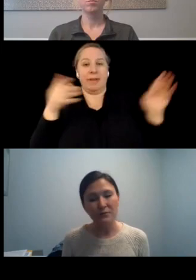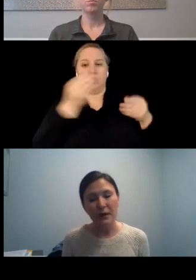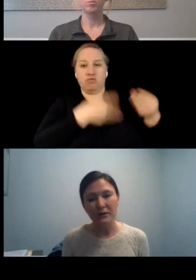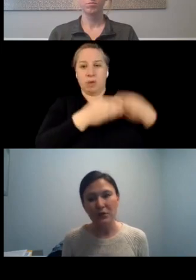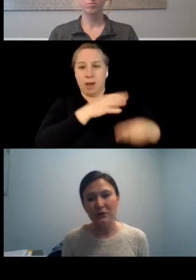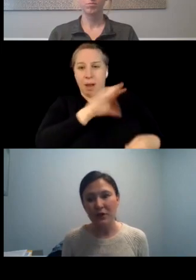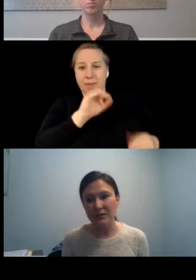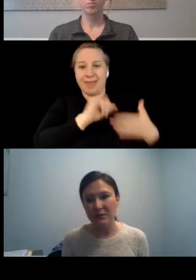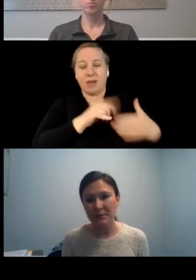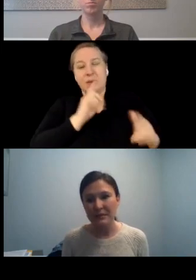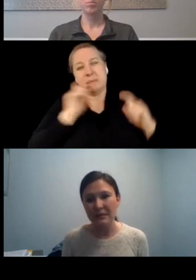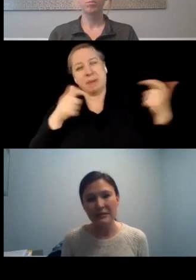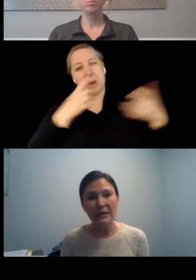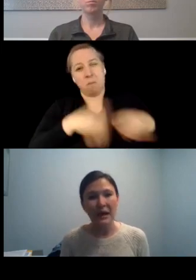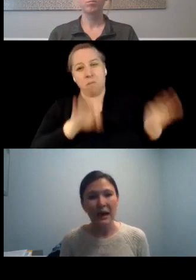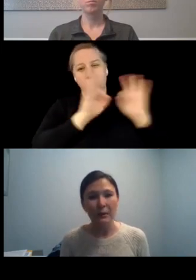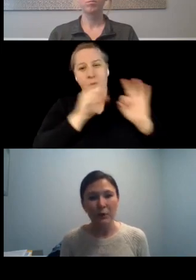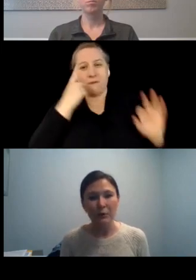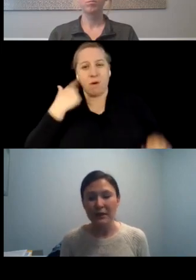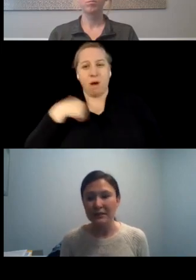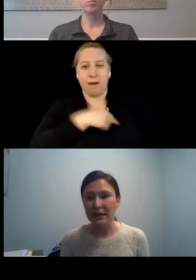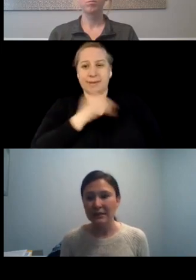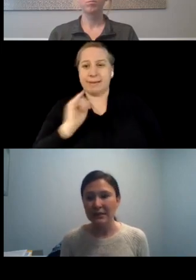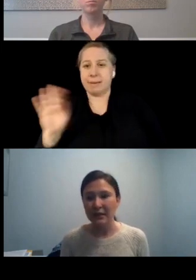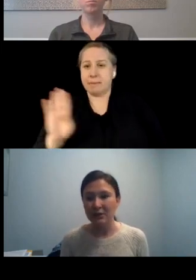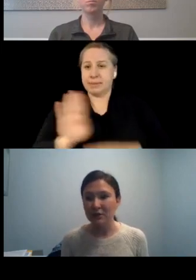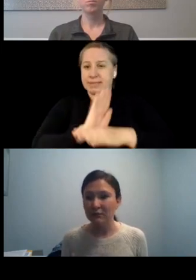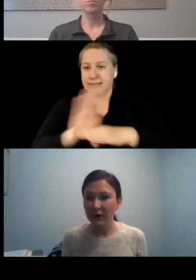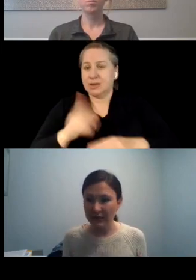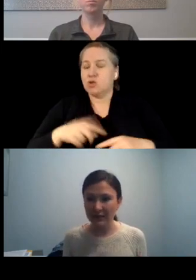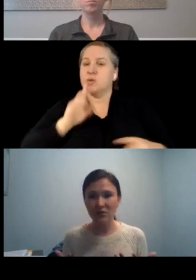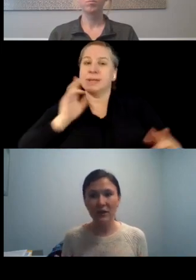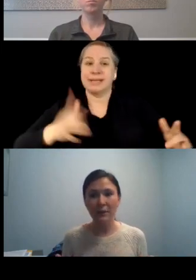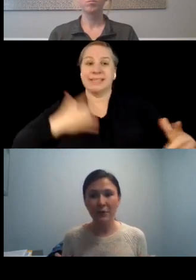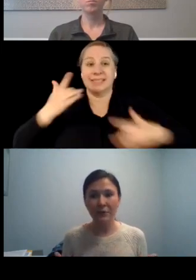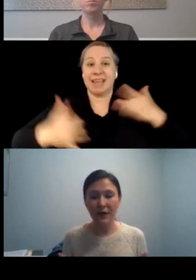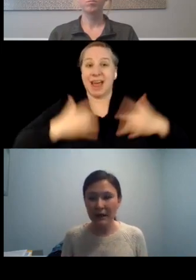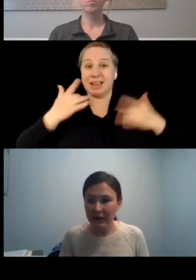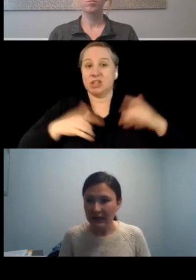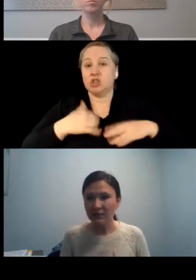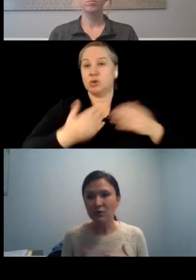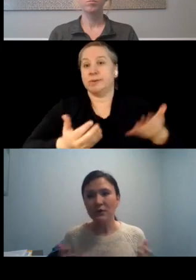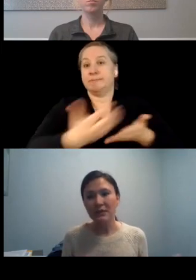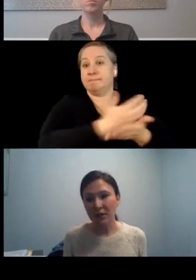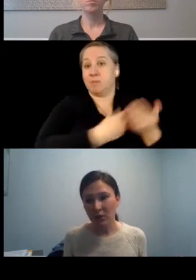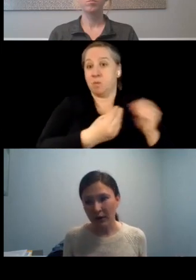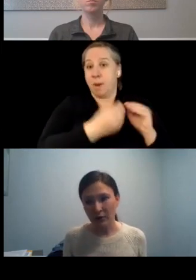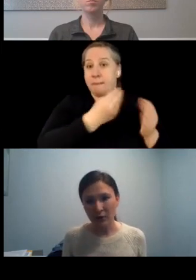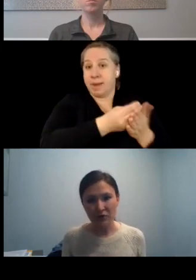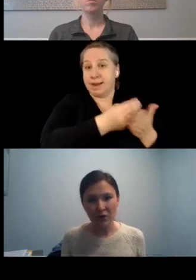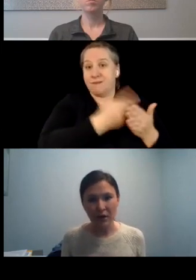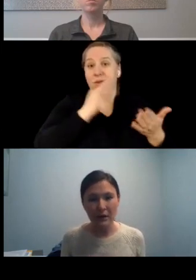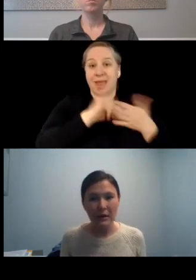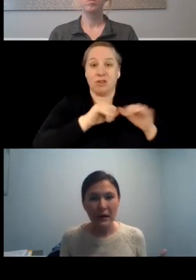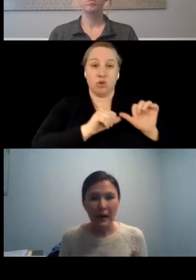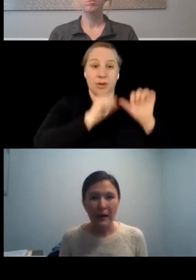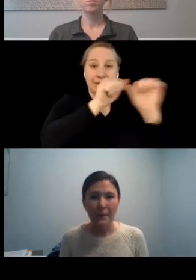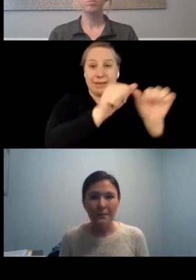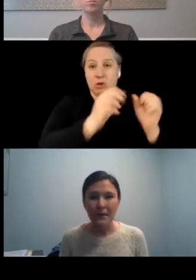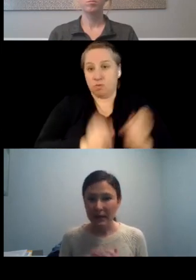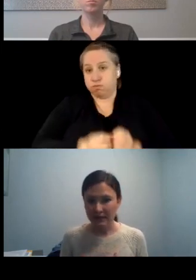big milestone for us as a business. We're really excited to raise additional capital through that to continue on our growth